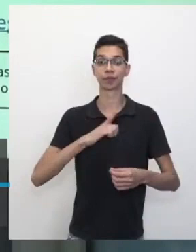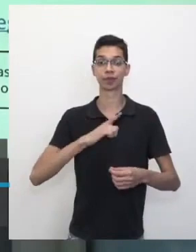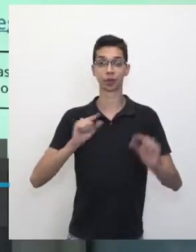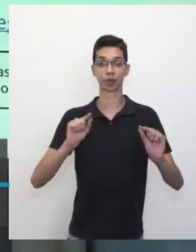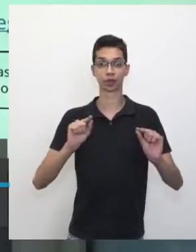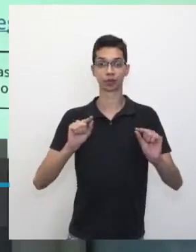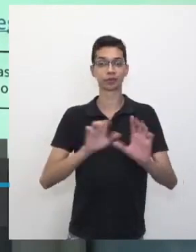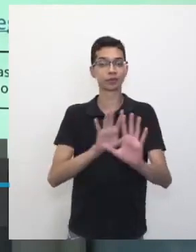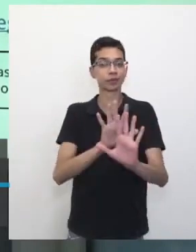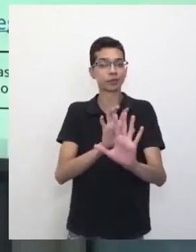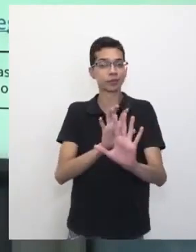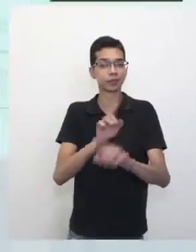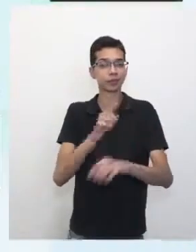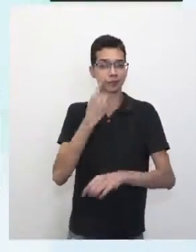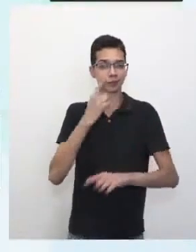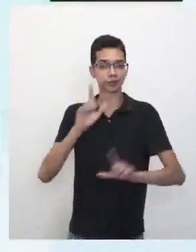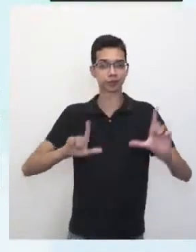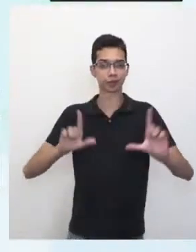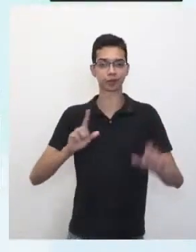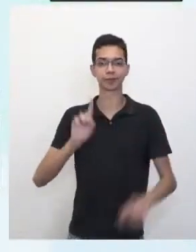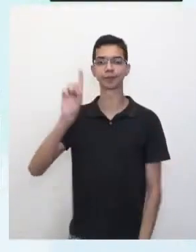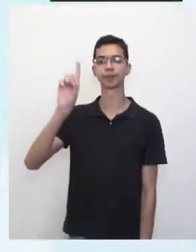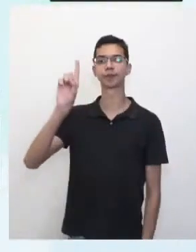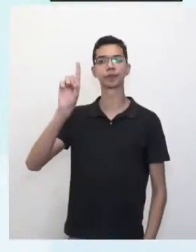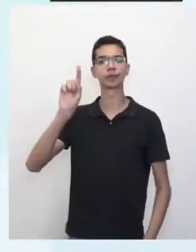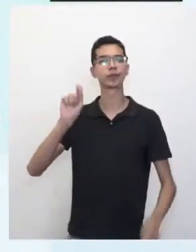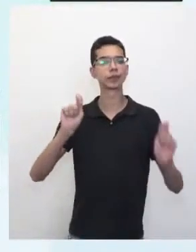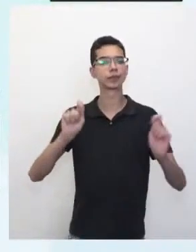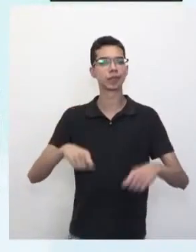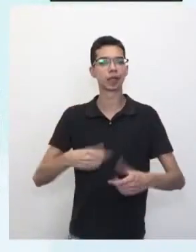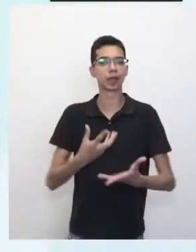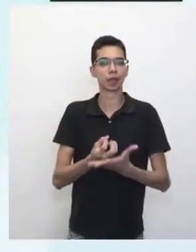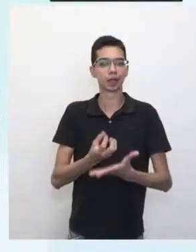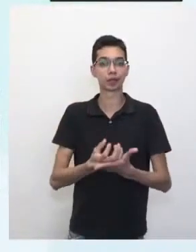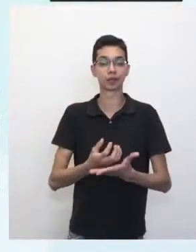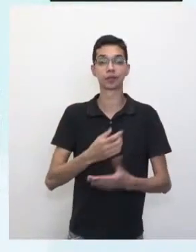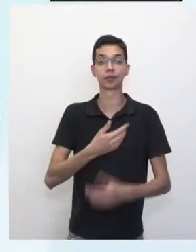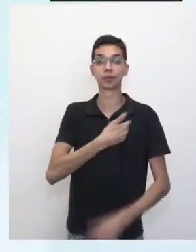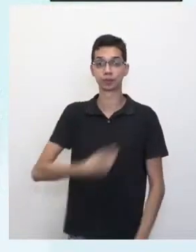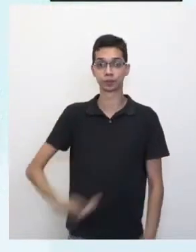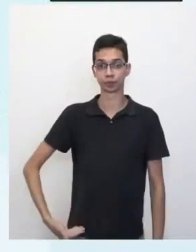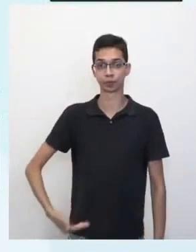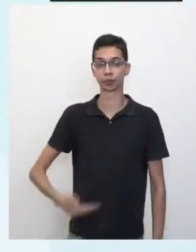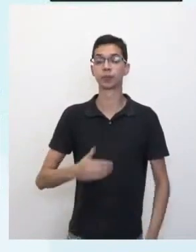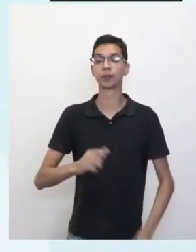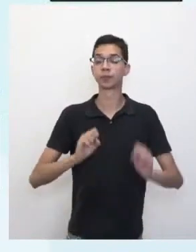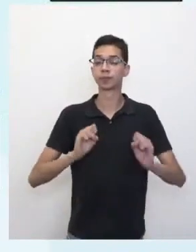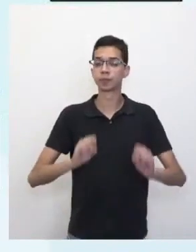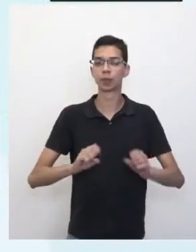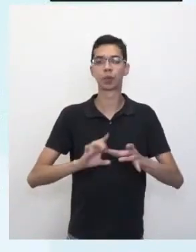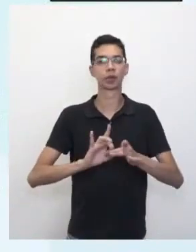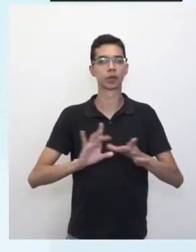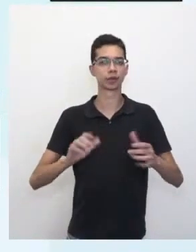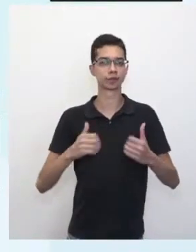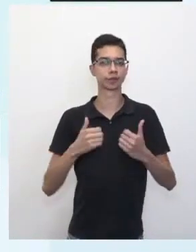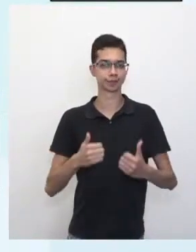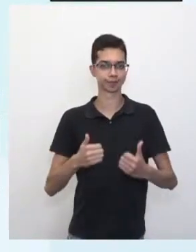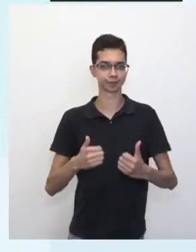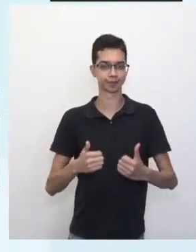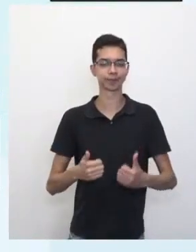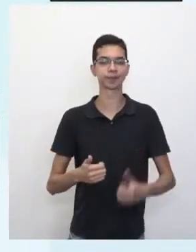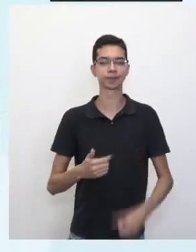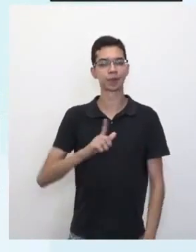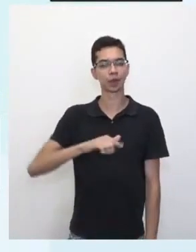pode baixar a qualquer momento. Ele está em domínio público, né? Tá lá para vocês, A Christmas Carol, Public Domain, então tá lá,